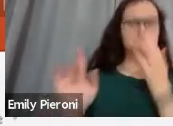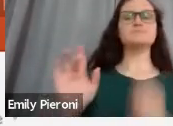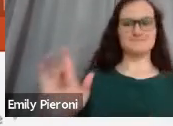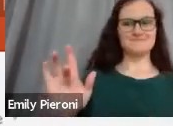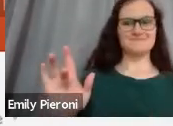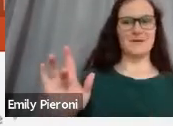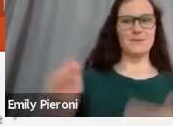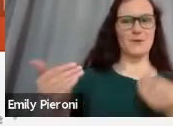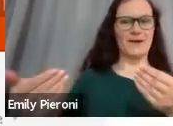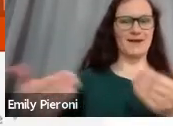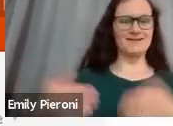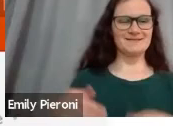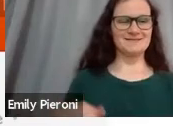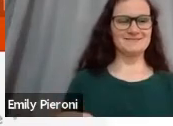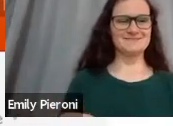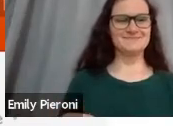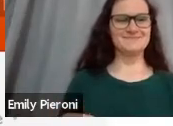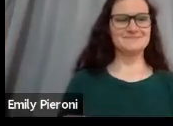right there.